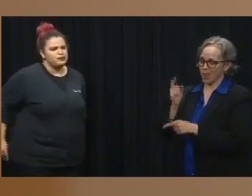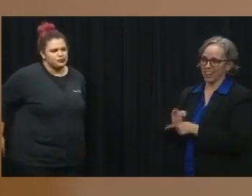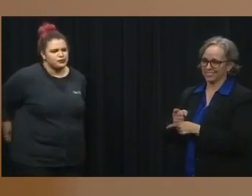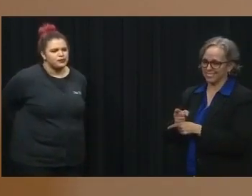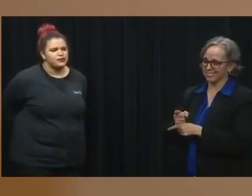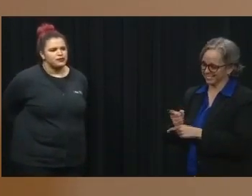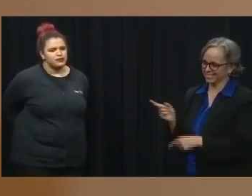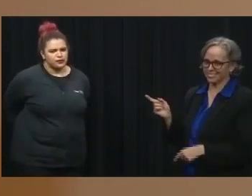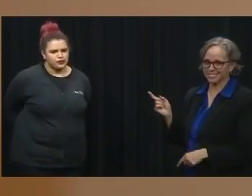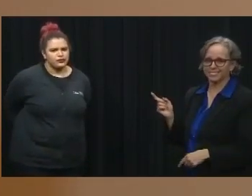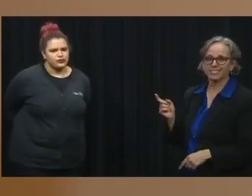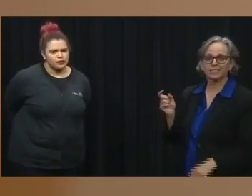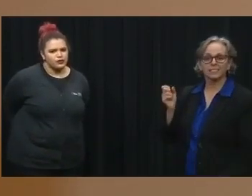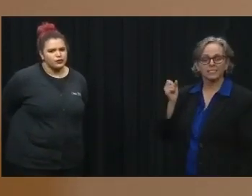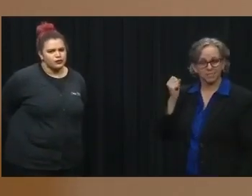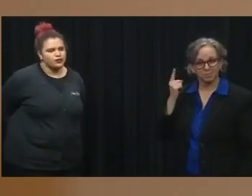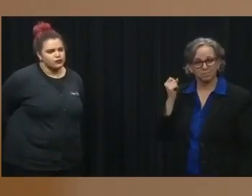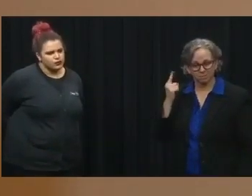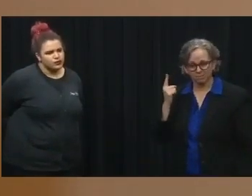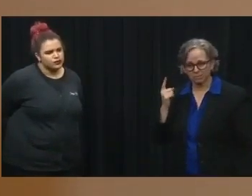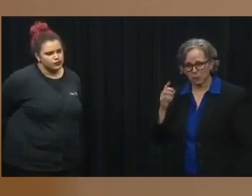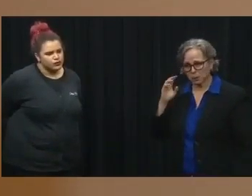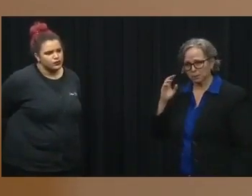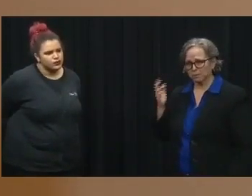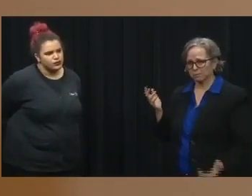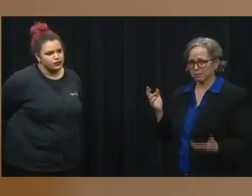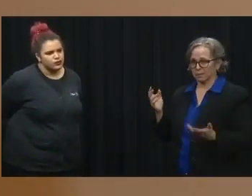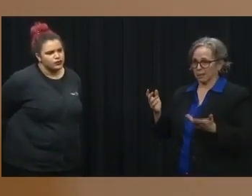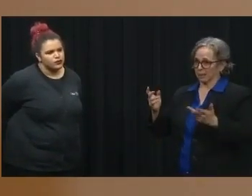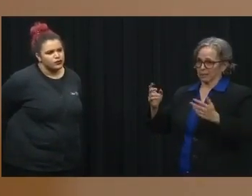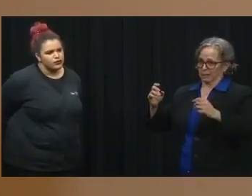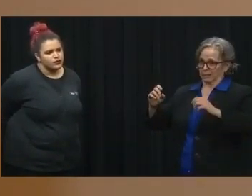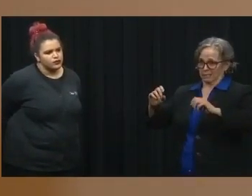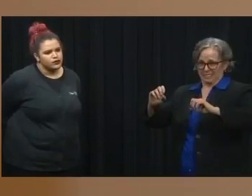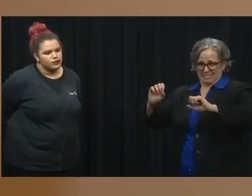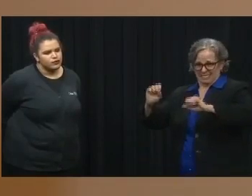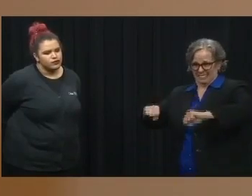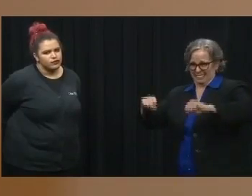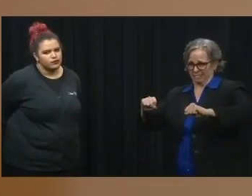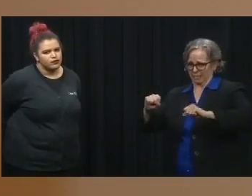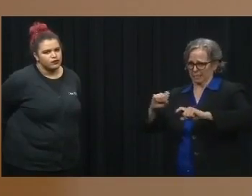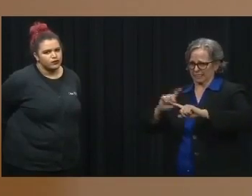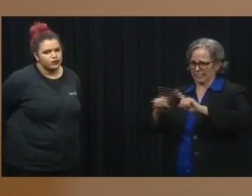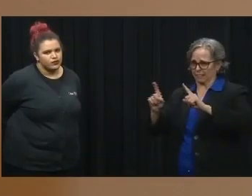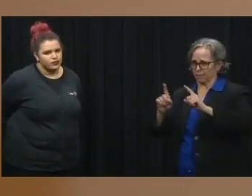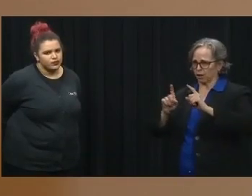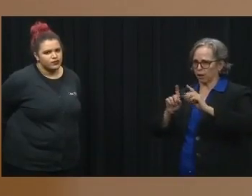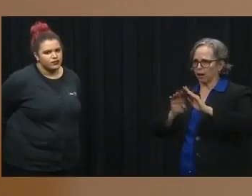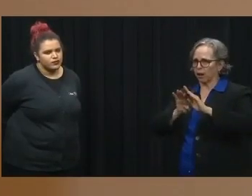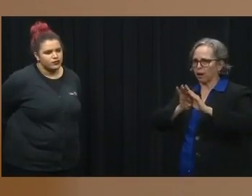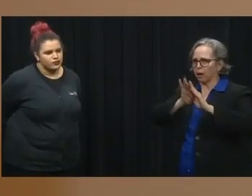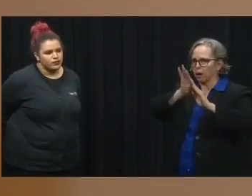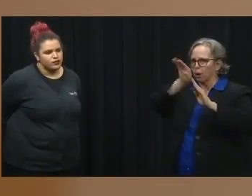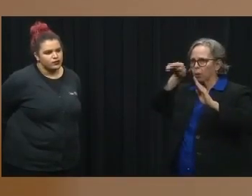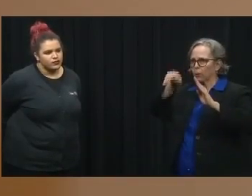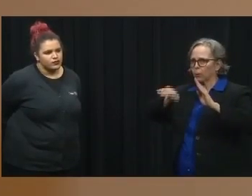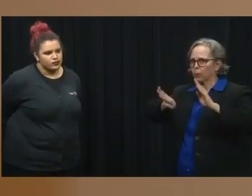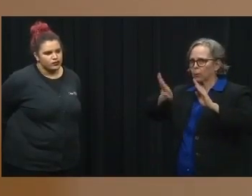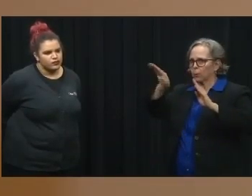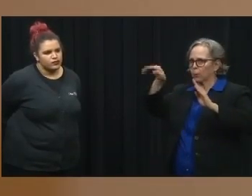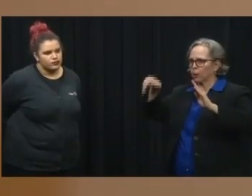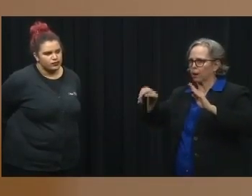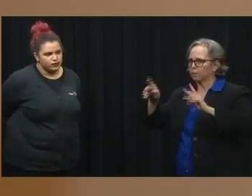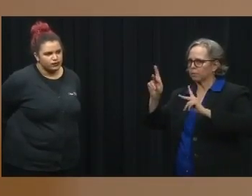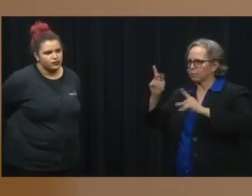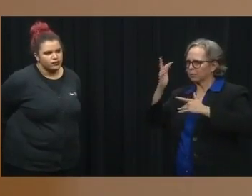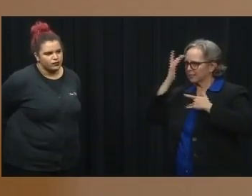know that there will be potentially waves of this and surges of this disease. And